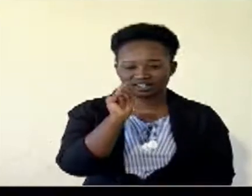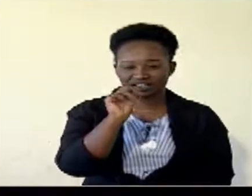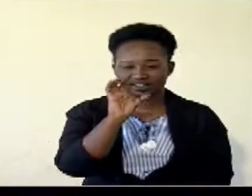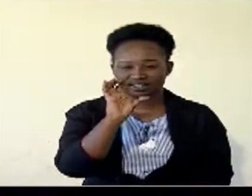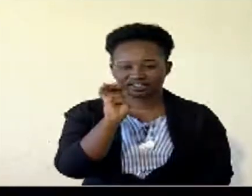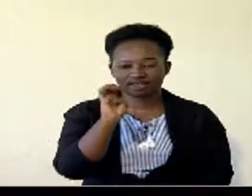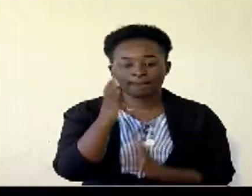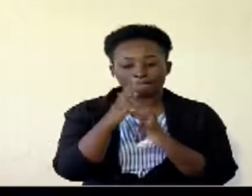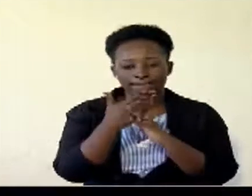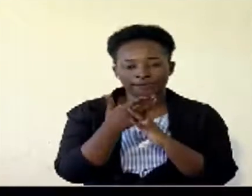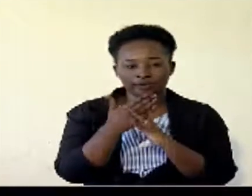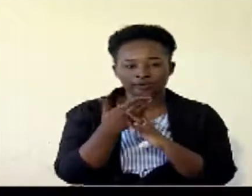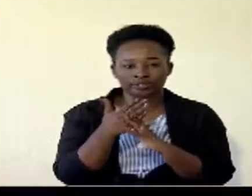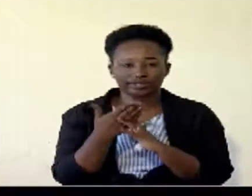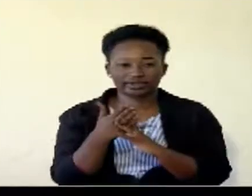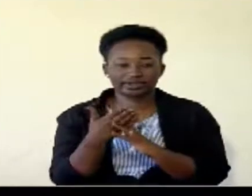between